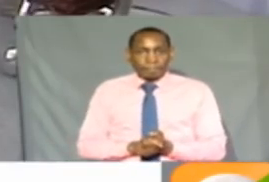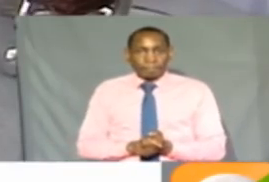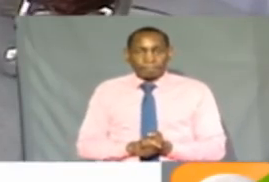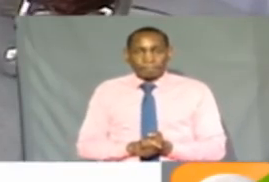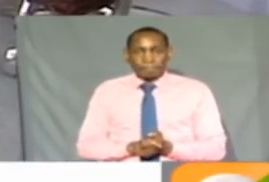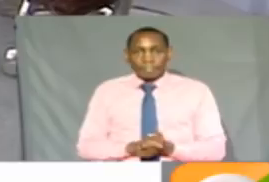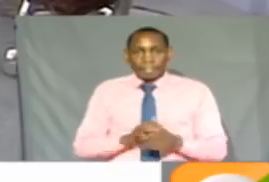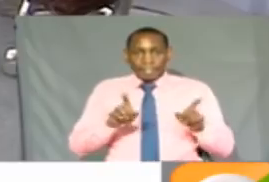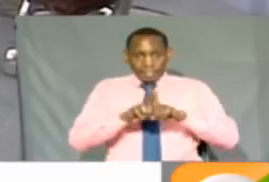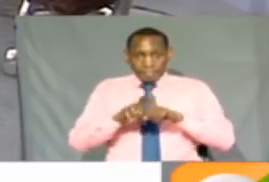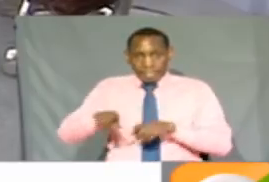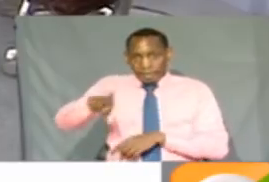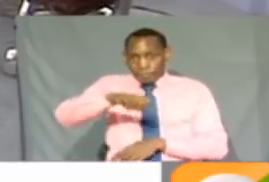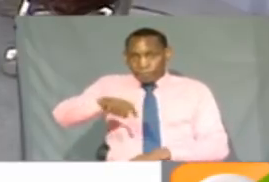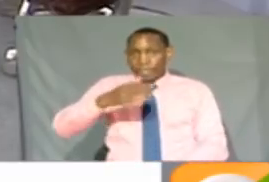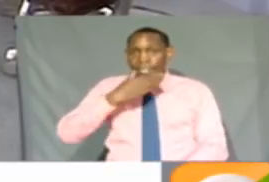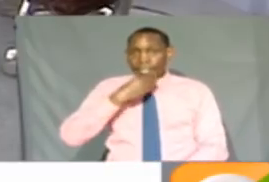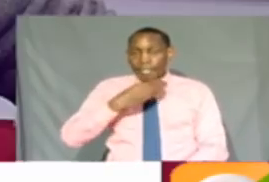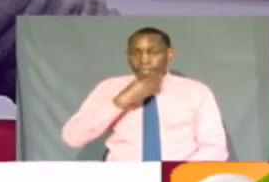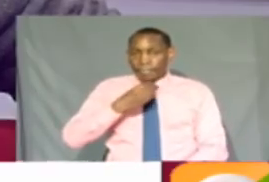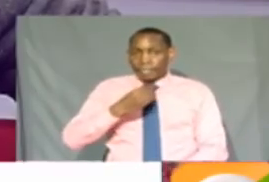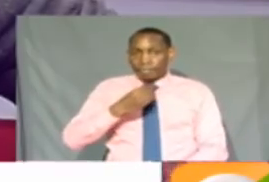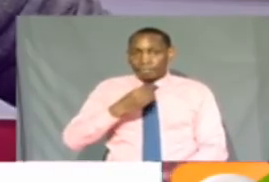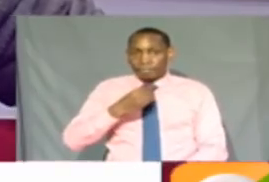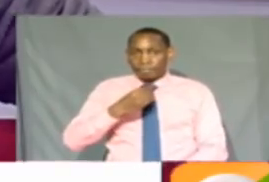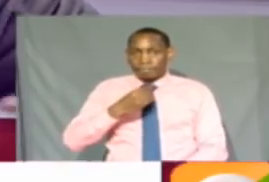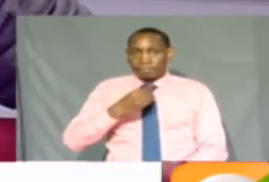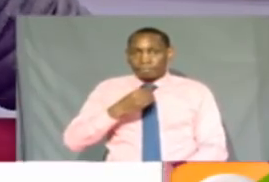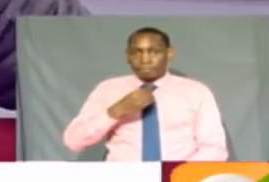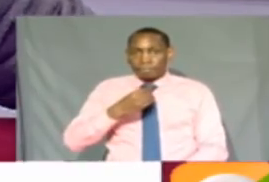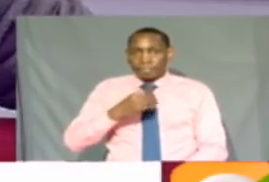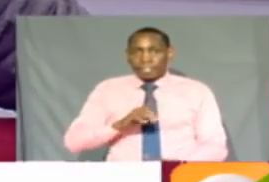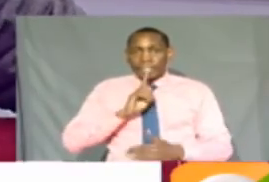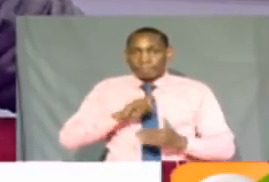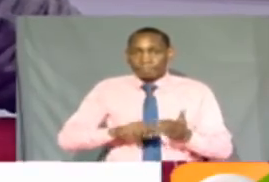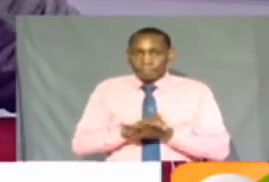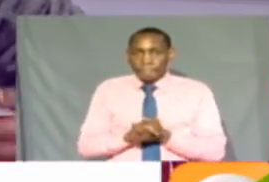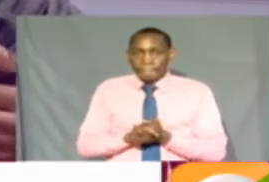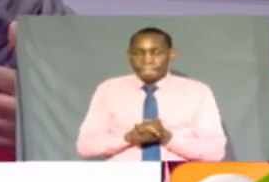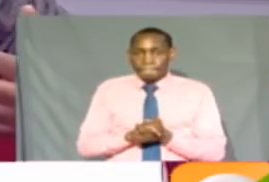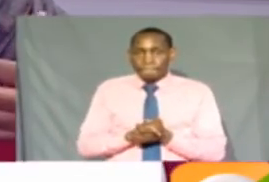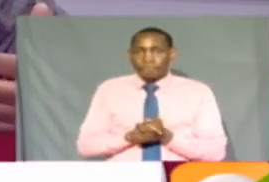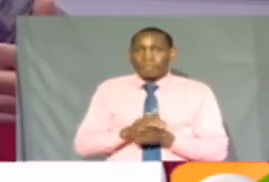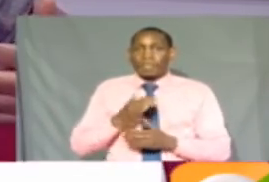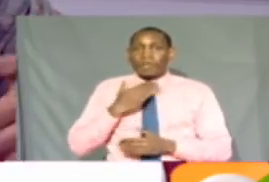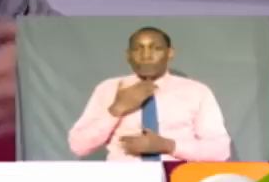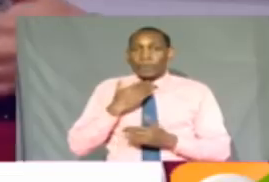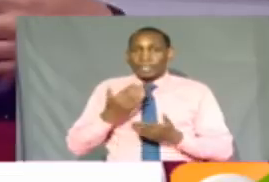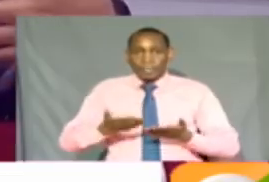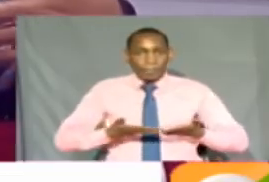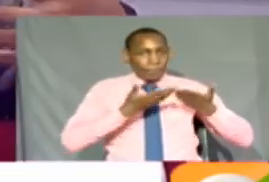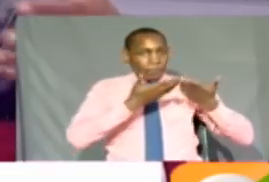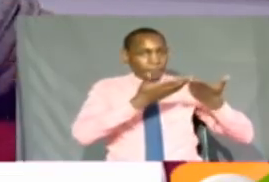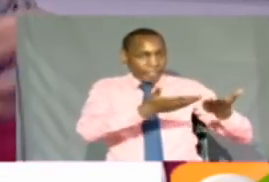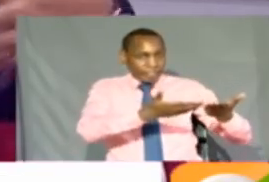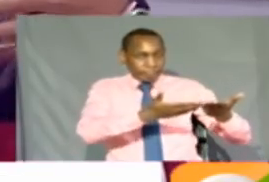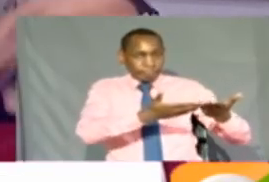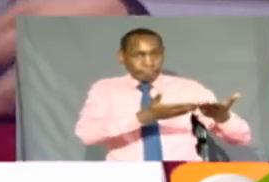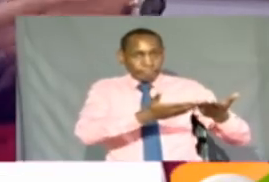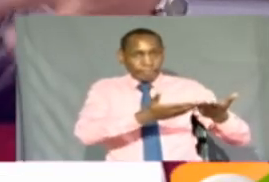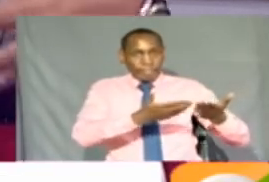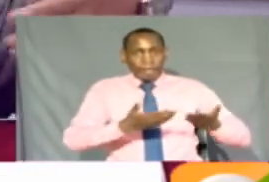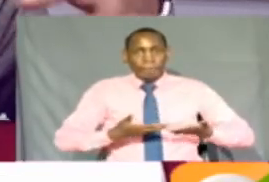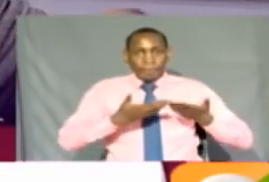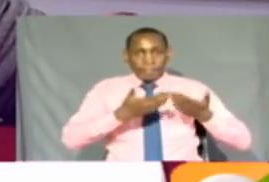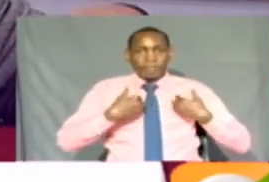that we men uphold hurts us in the same way. We just don't look at it that way. So we want to be providers because we know that provision